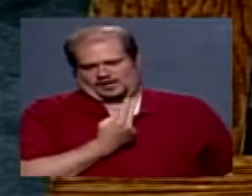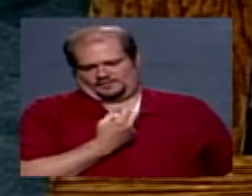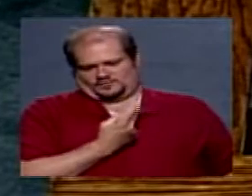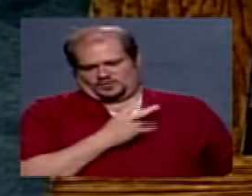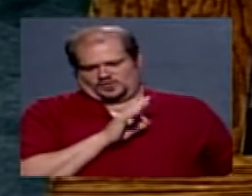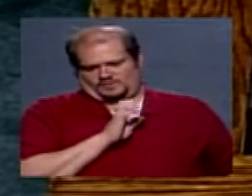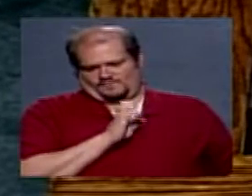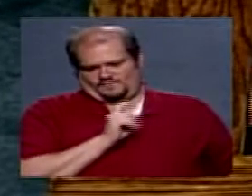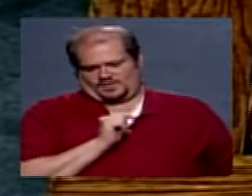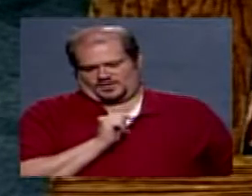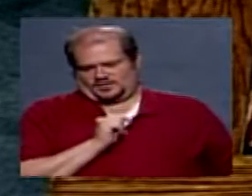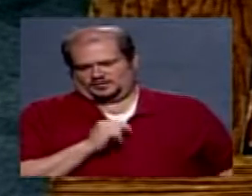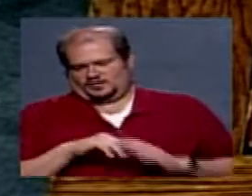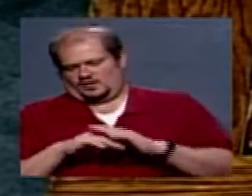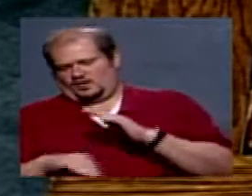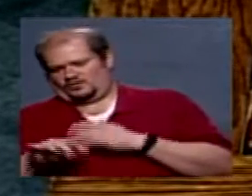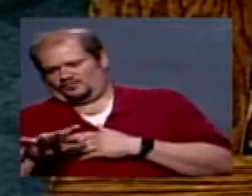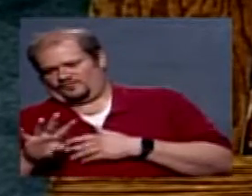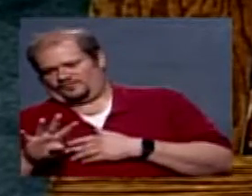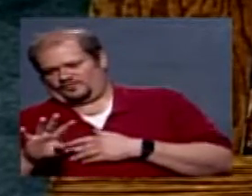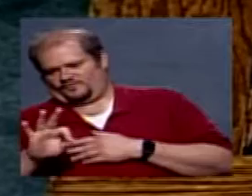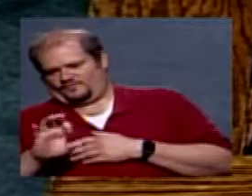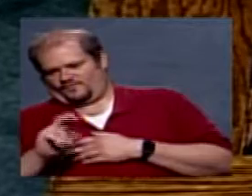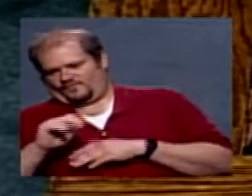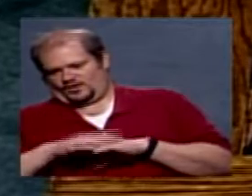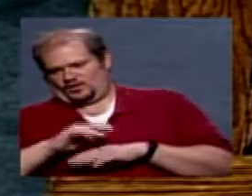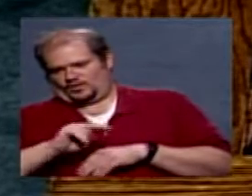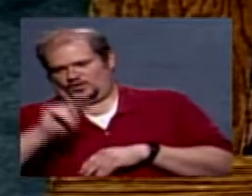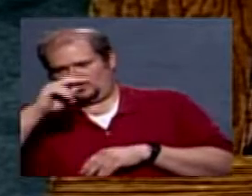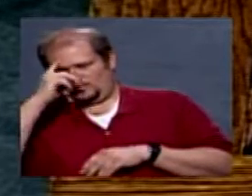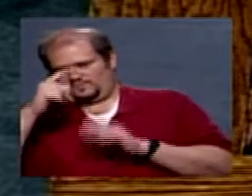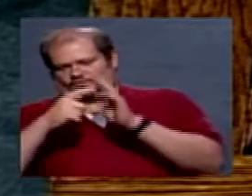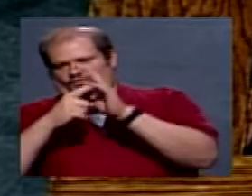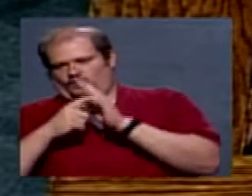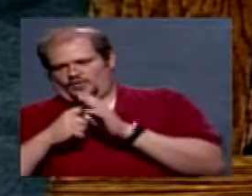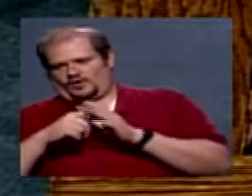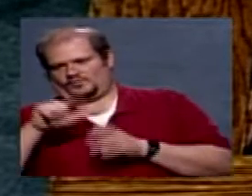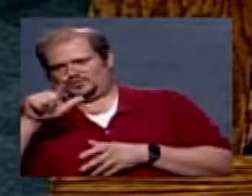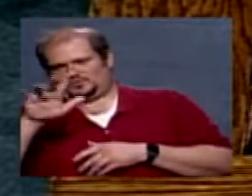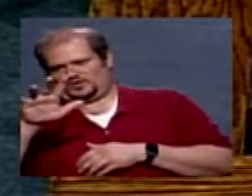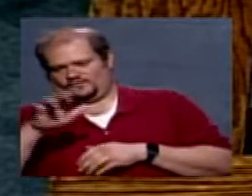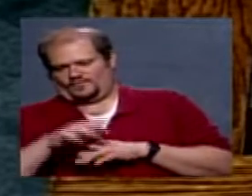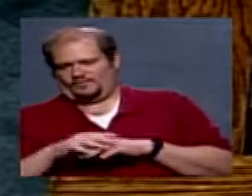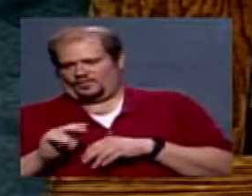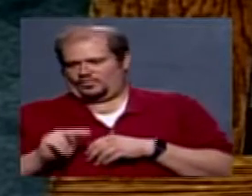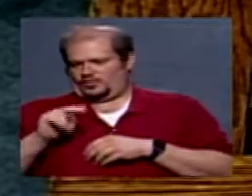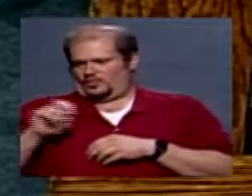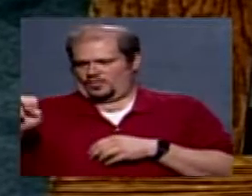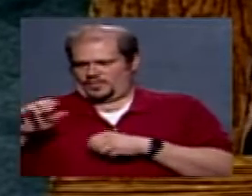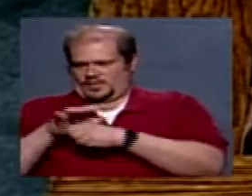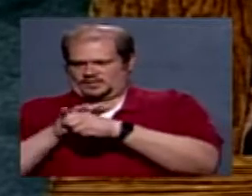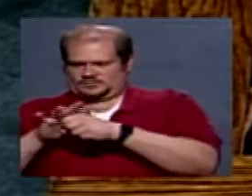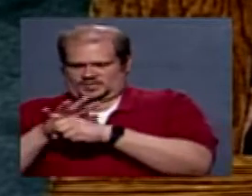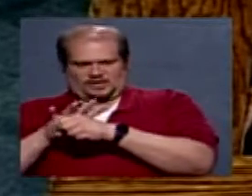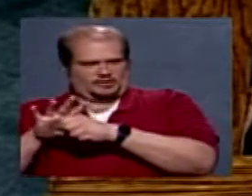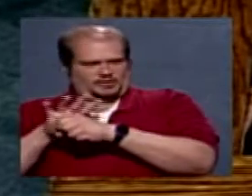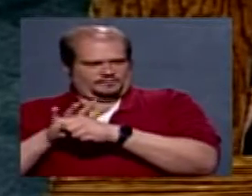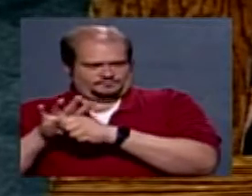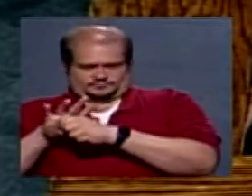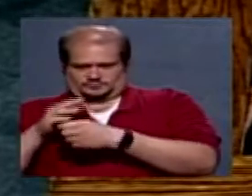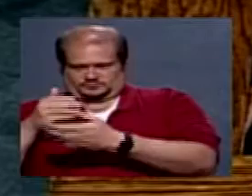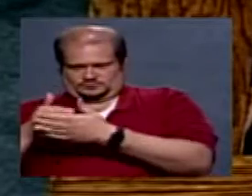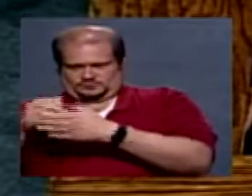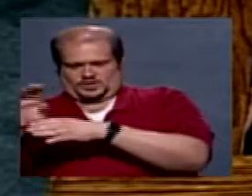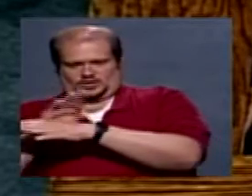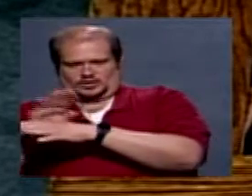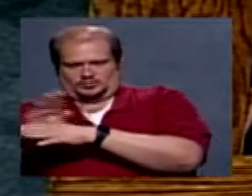We have just under 54 feet on the north, where the requirement is 25. On the northeastern area, against the